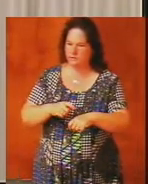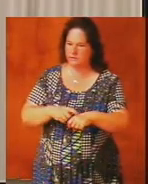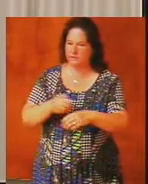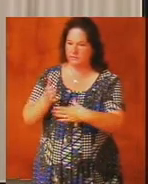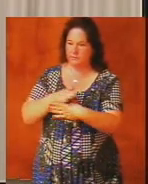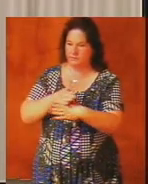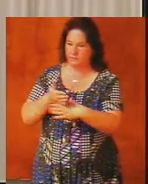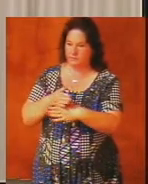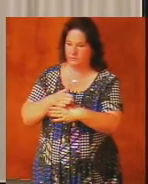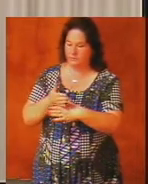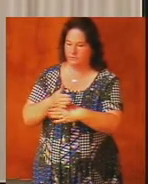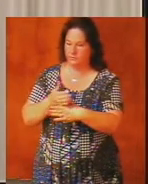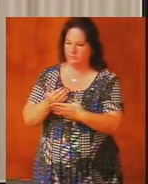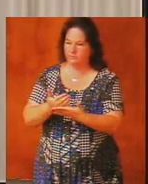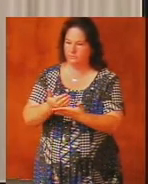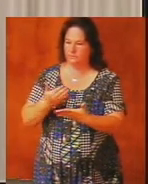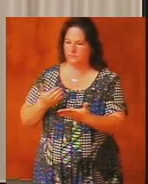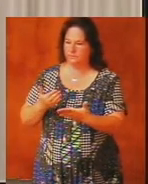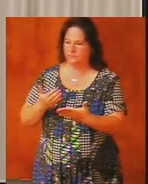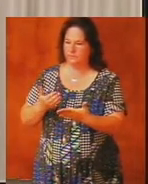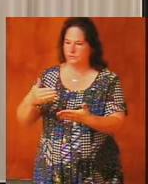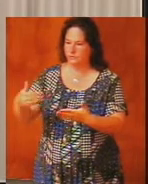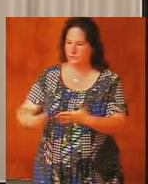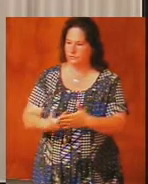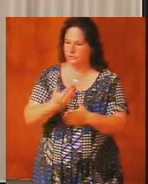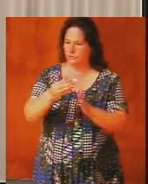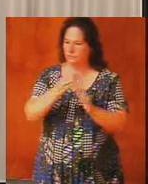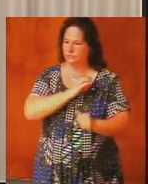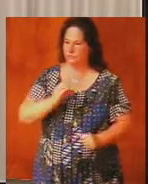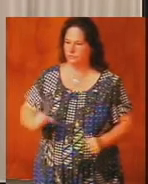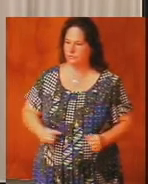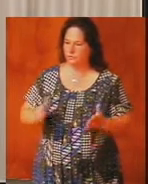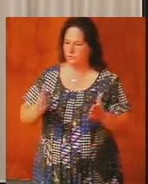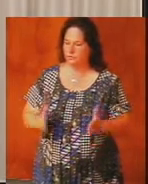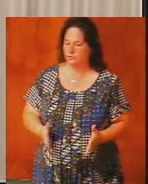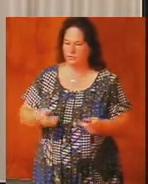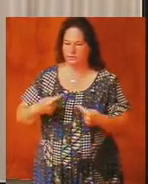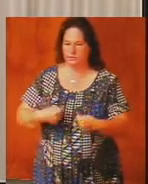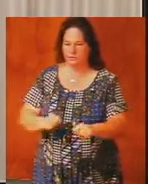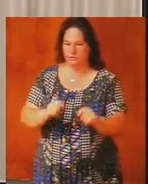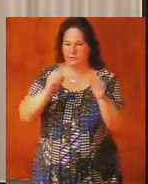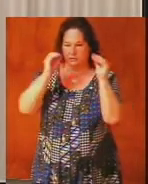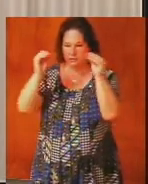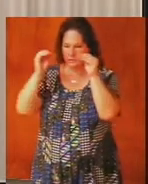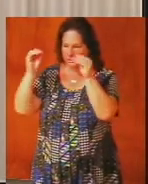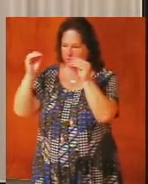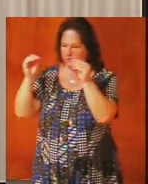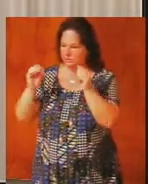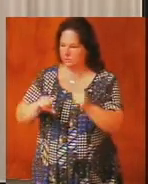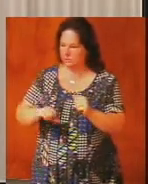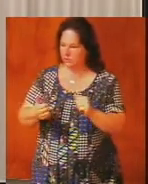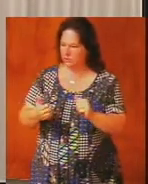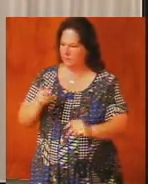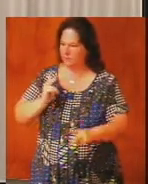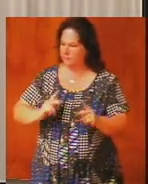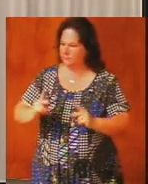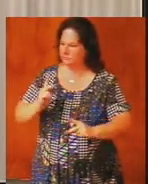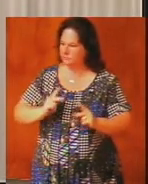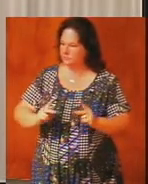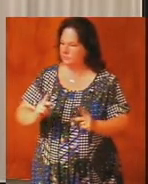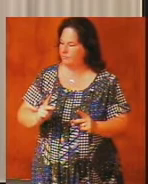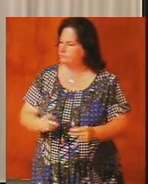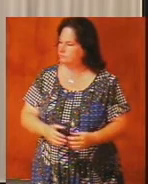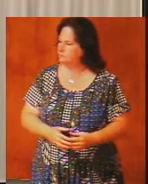elapse before a new Christian tries to teach others?